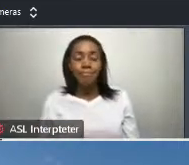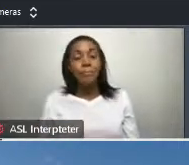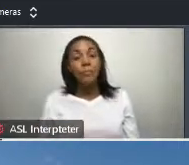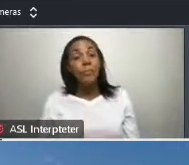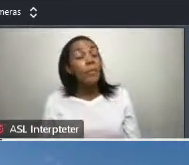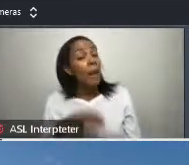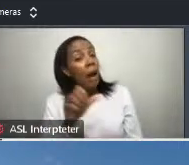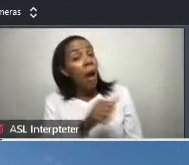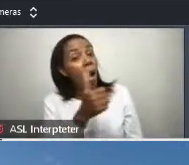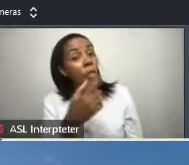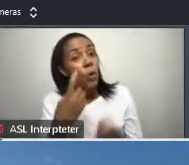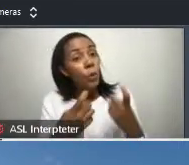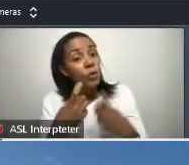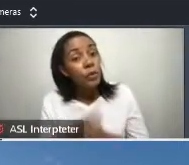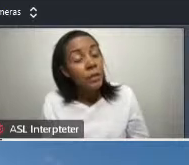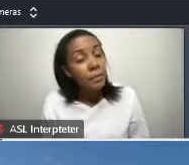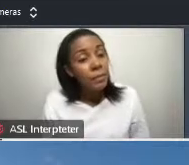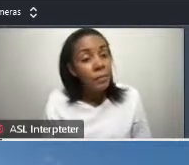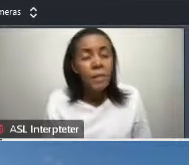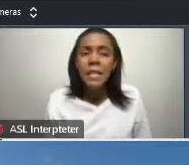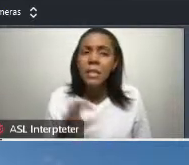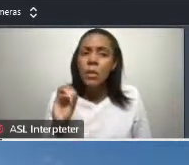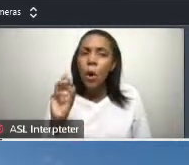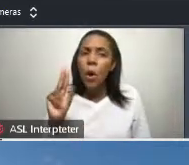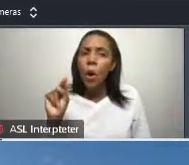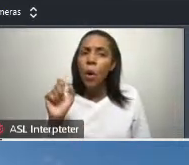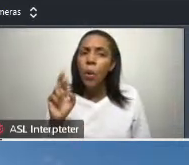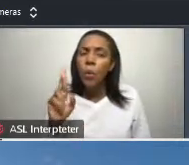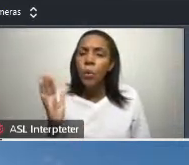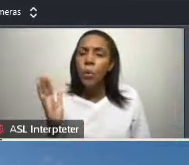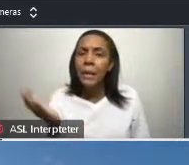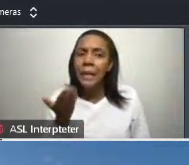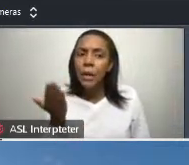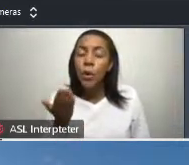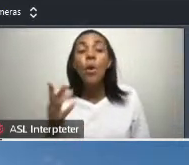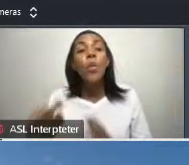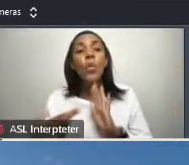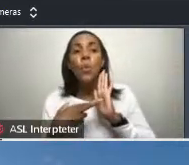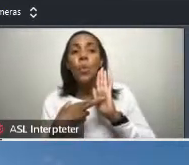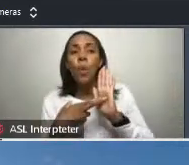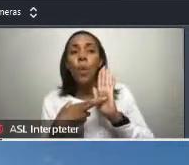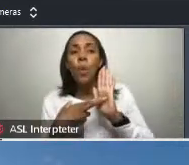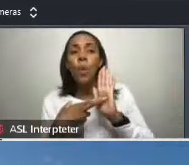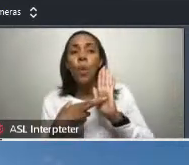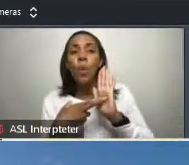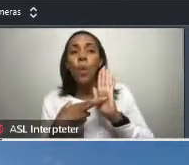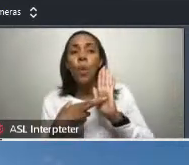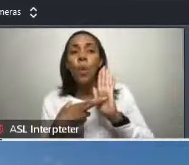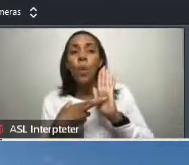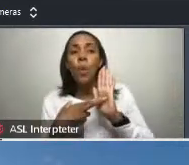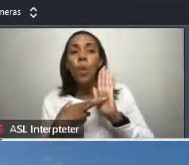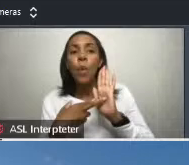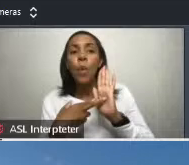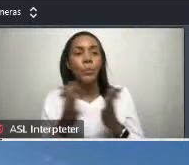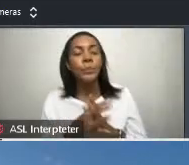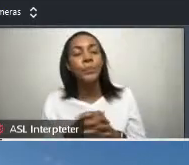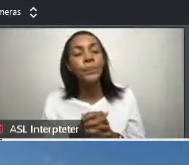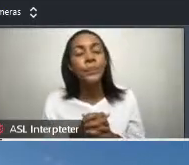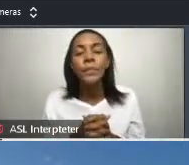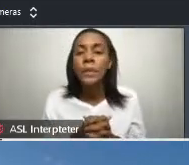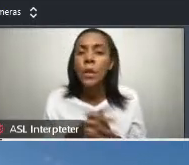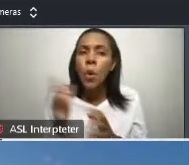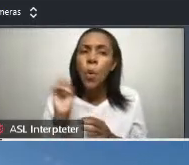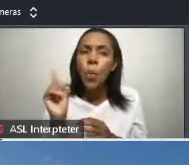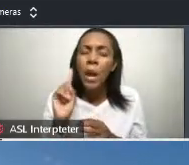Colleagues, any other questions? Is the owner here? The representative, Tim McCaskill, is here on behalf of the owner. Where is the